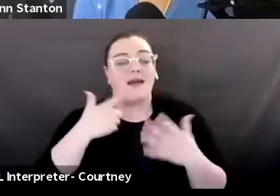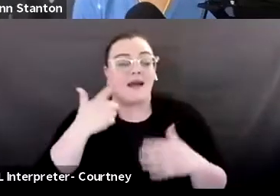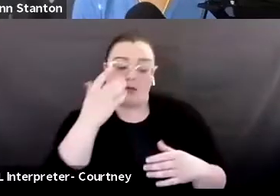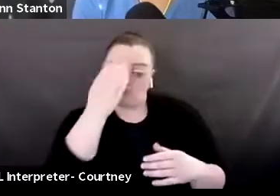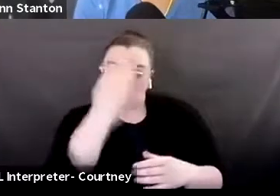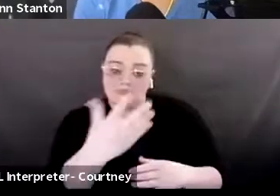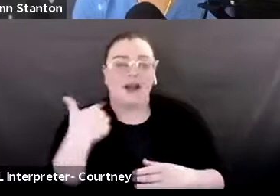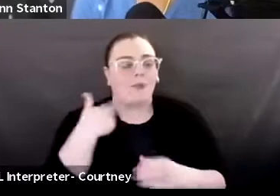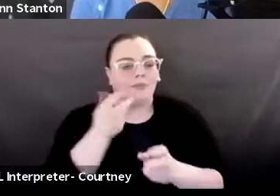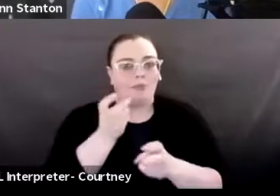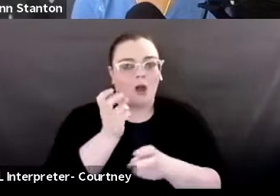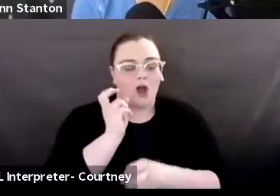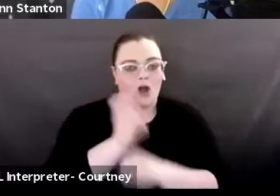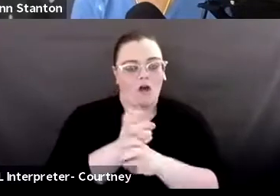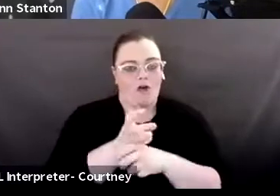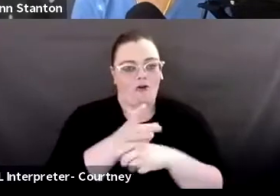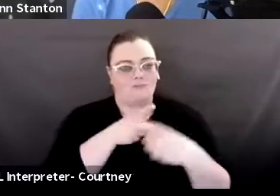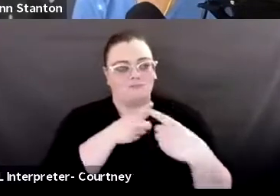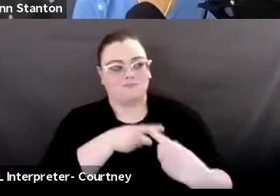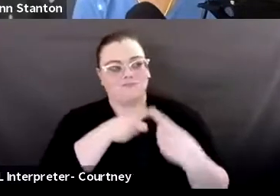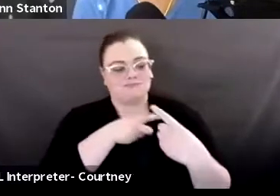I'm having a harder time, like if